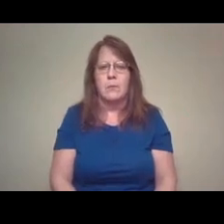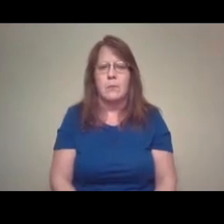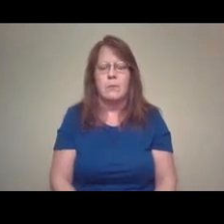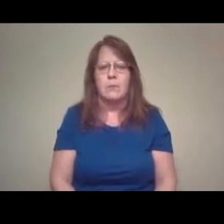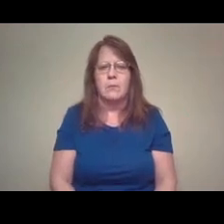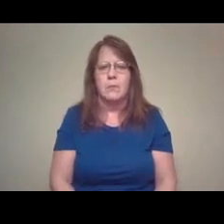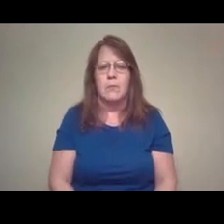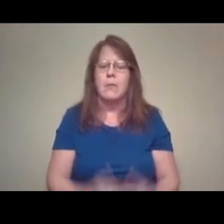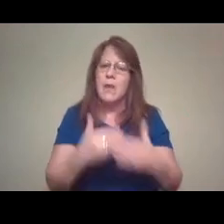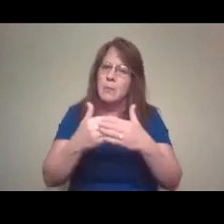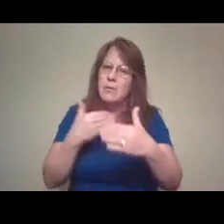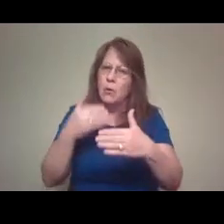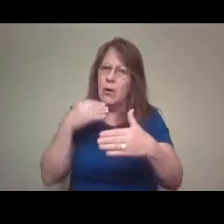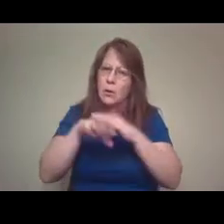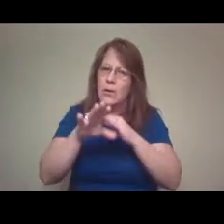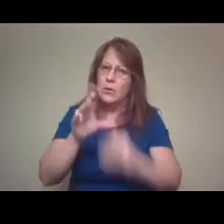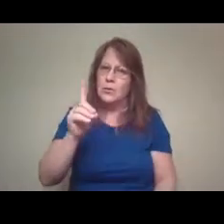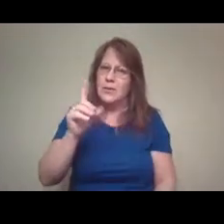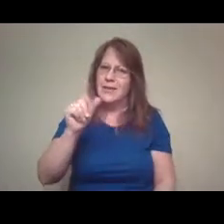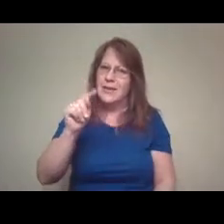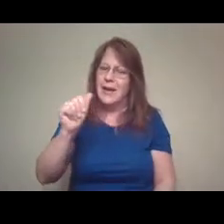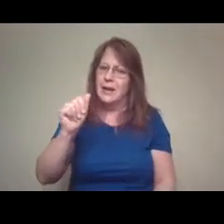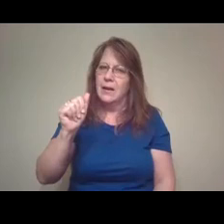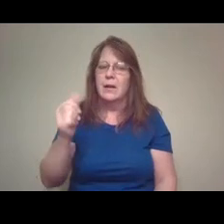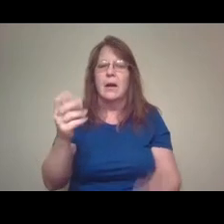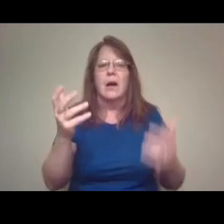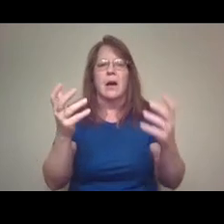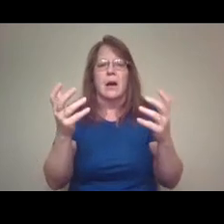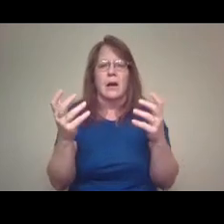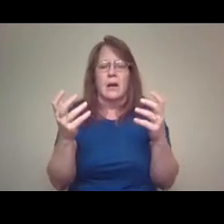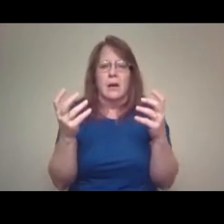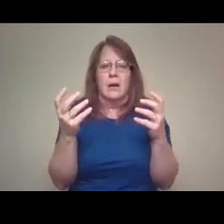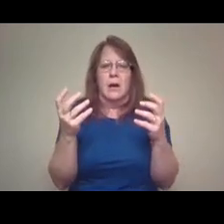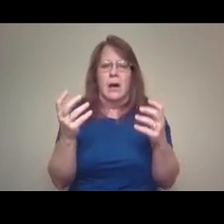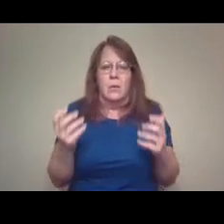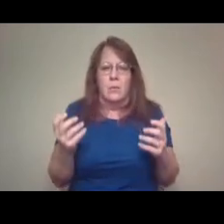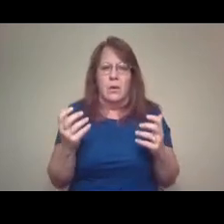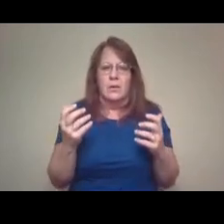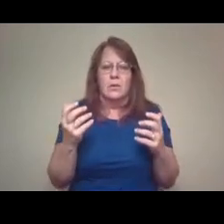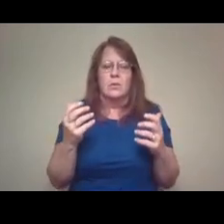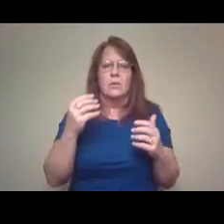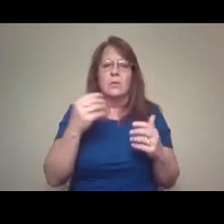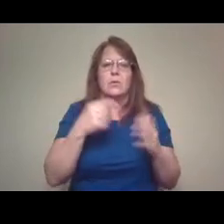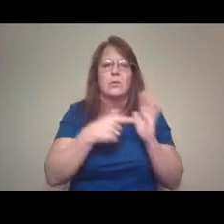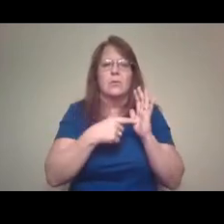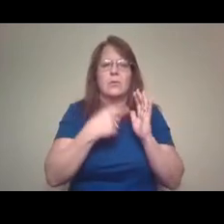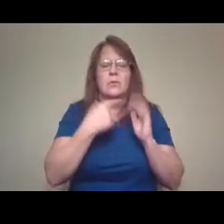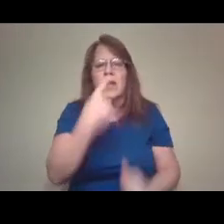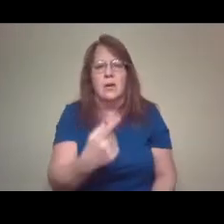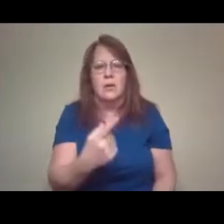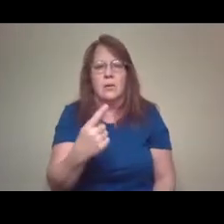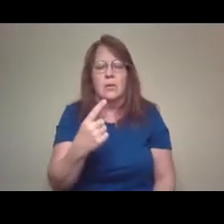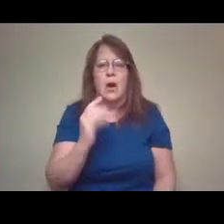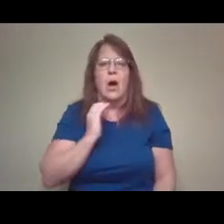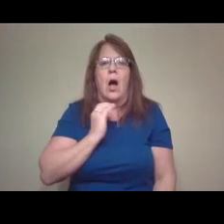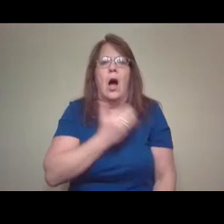So before I go into data, I want to again acknowledge that the data we'll be looking at represents our loved ones,